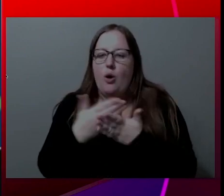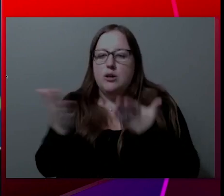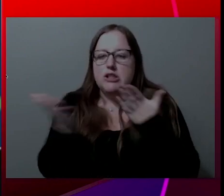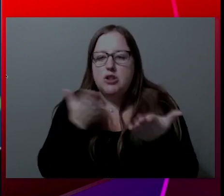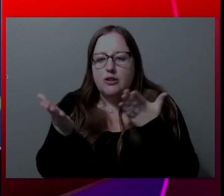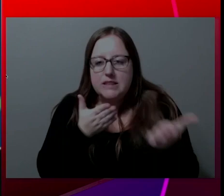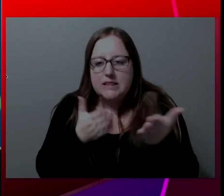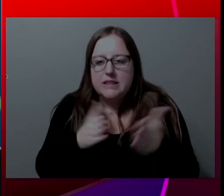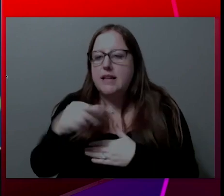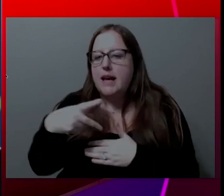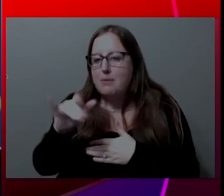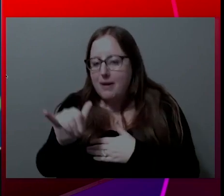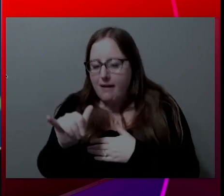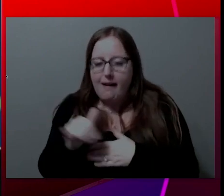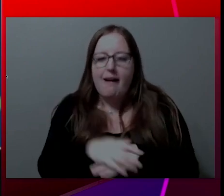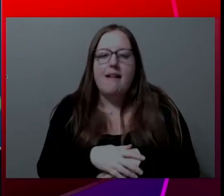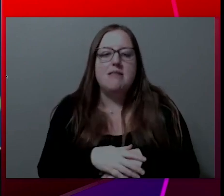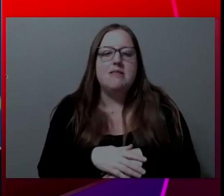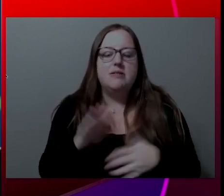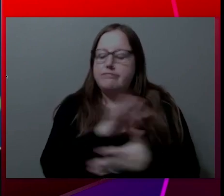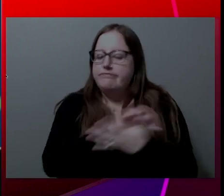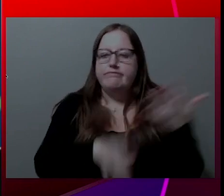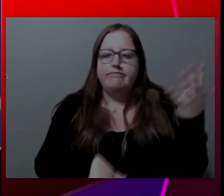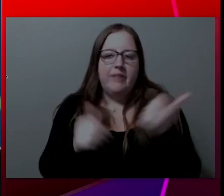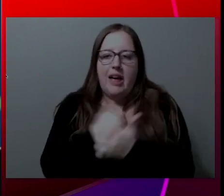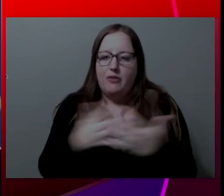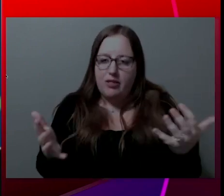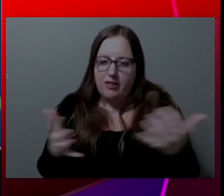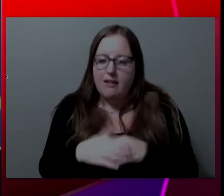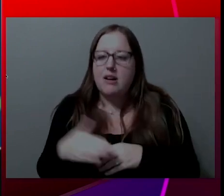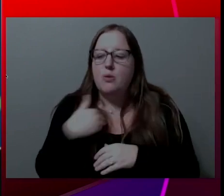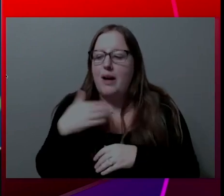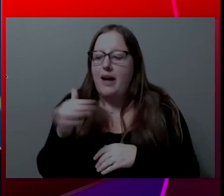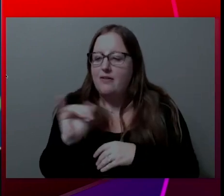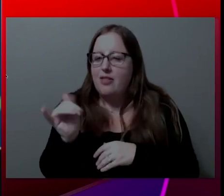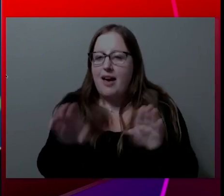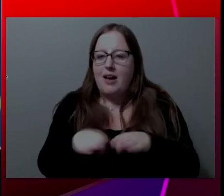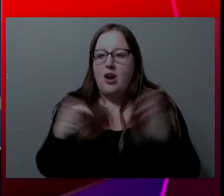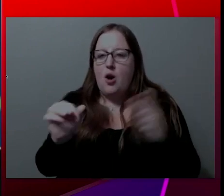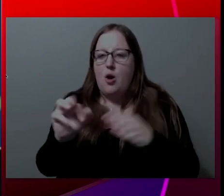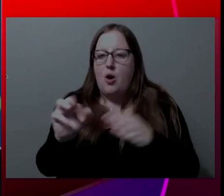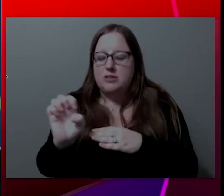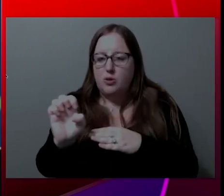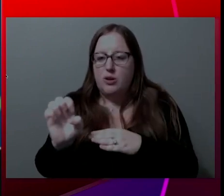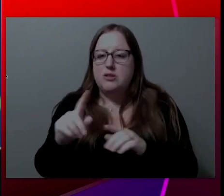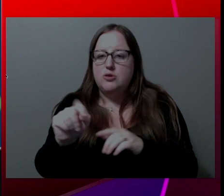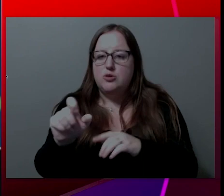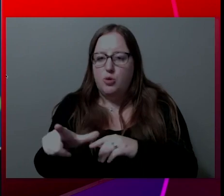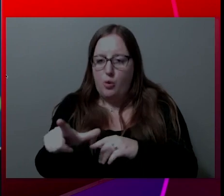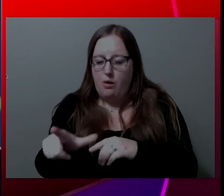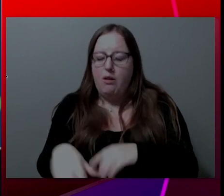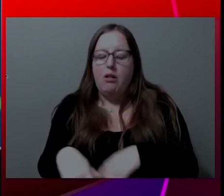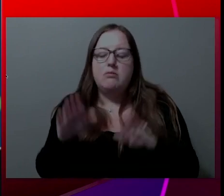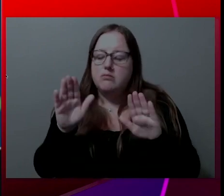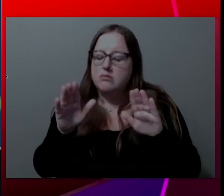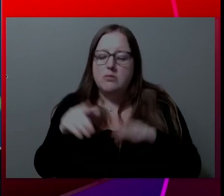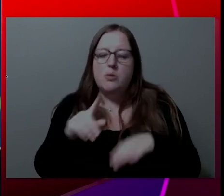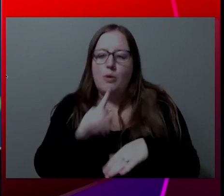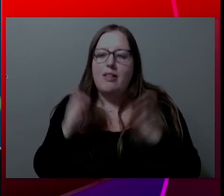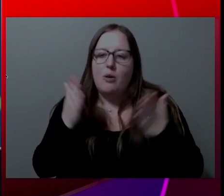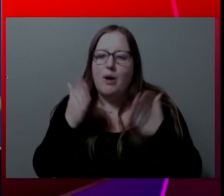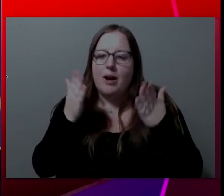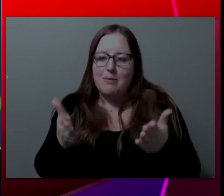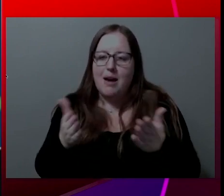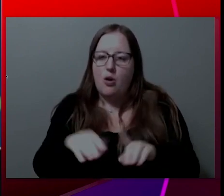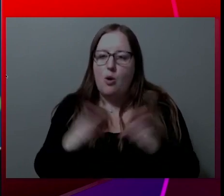API nodes, all of it. And we have like a open source tool called Signos, fantastic tool, highly recommend it,